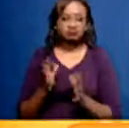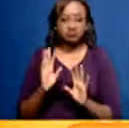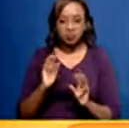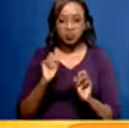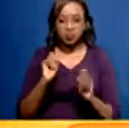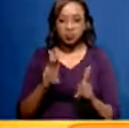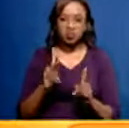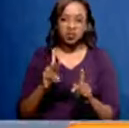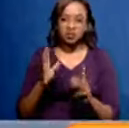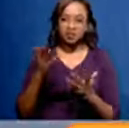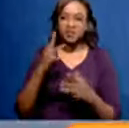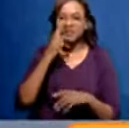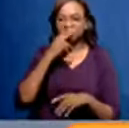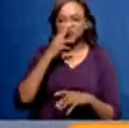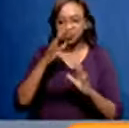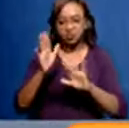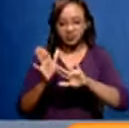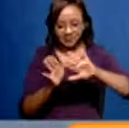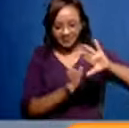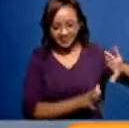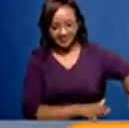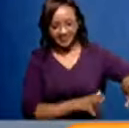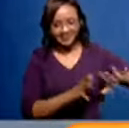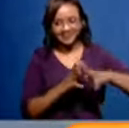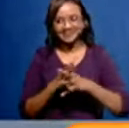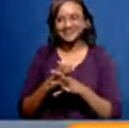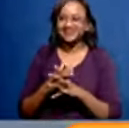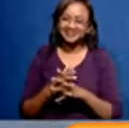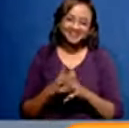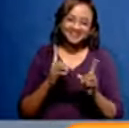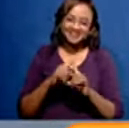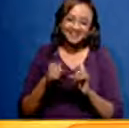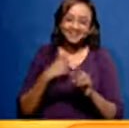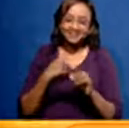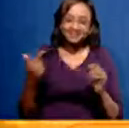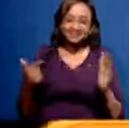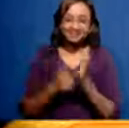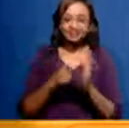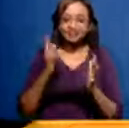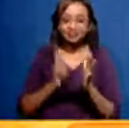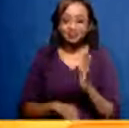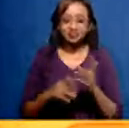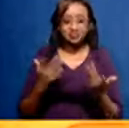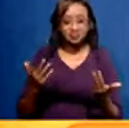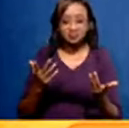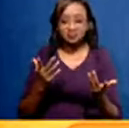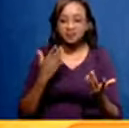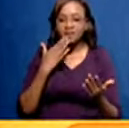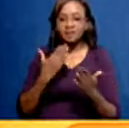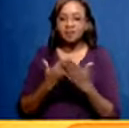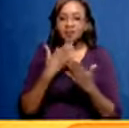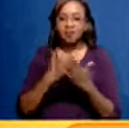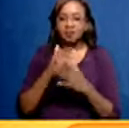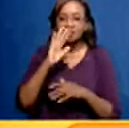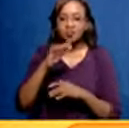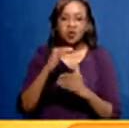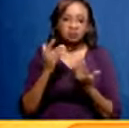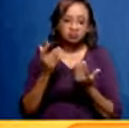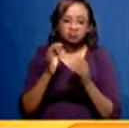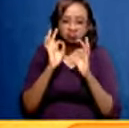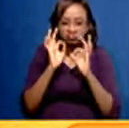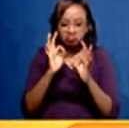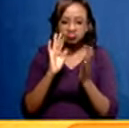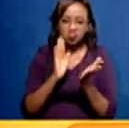We're not that cynical. No. All jokes aside, Jeff, what I want to say is this. Sam, thank you for your very kind